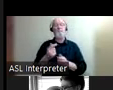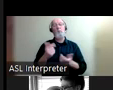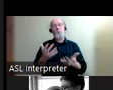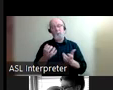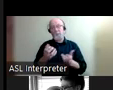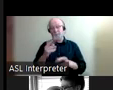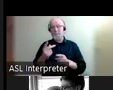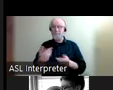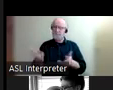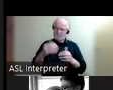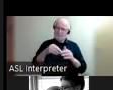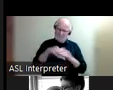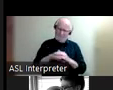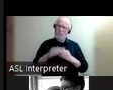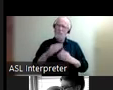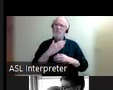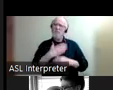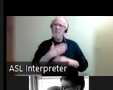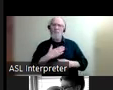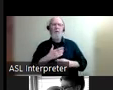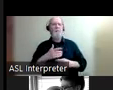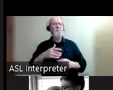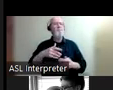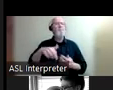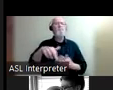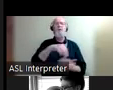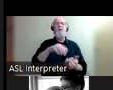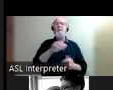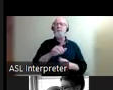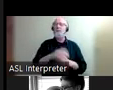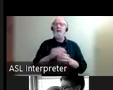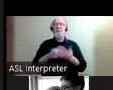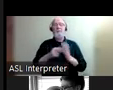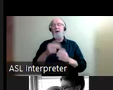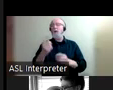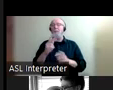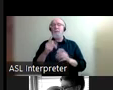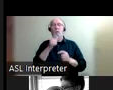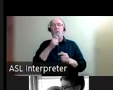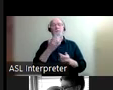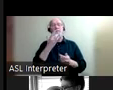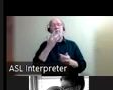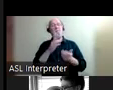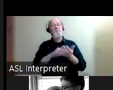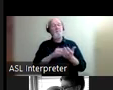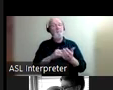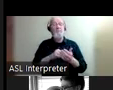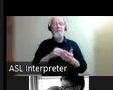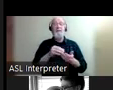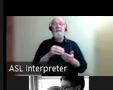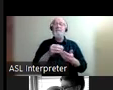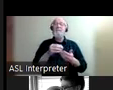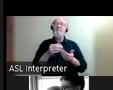guys to come in and enjoy the space. You know, we're all lifelong learners, so we have lots of resources where you can learn